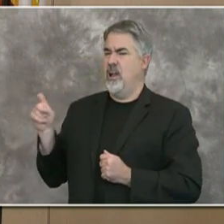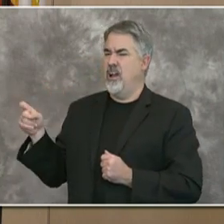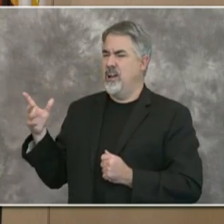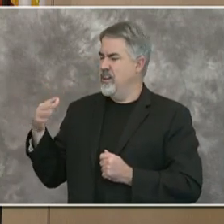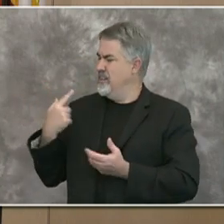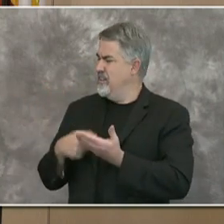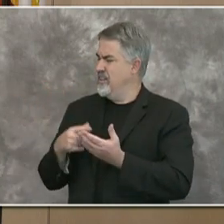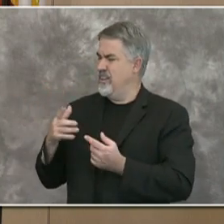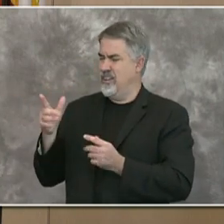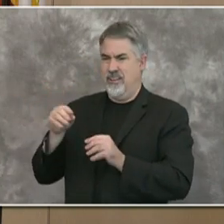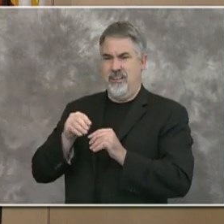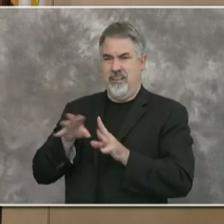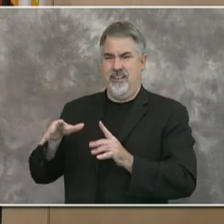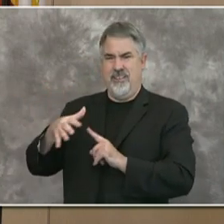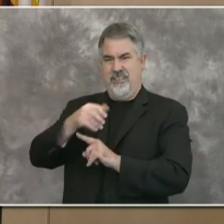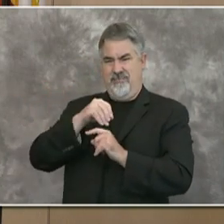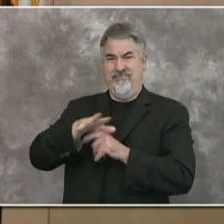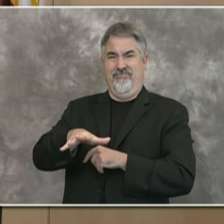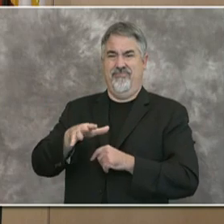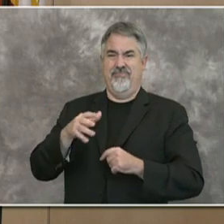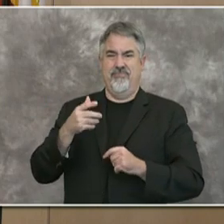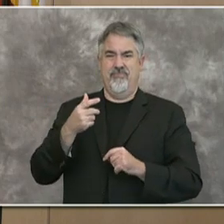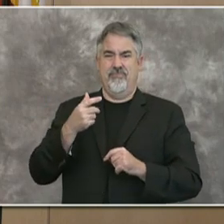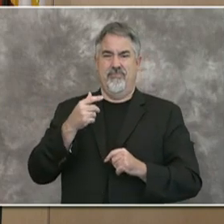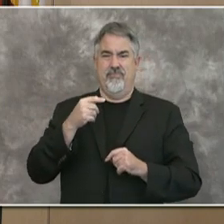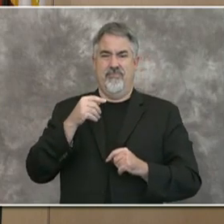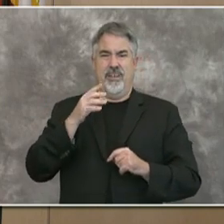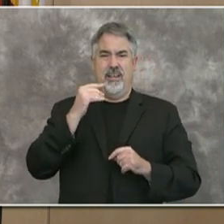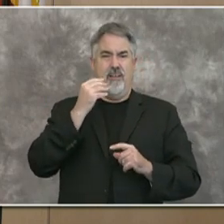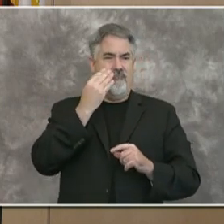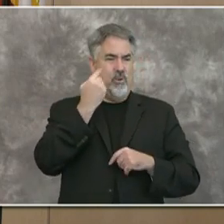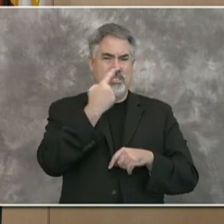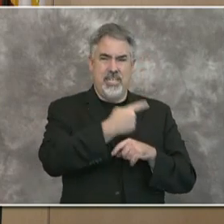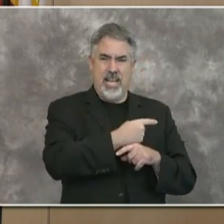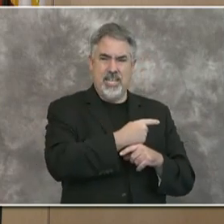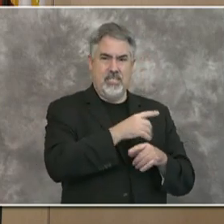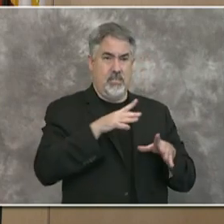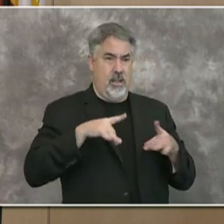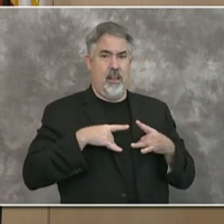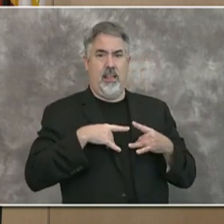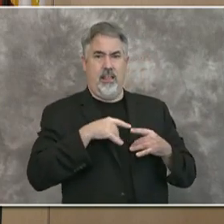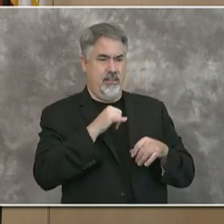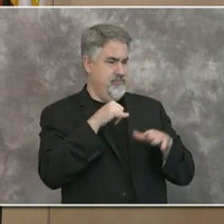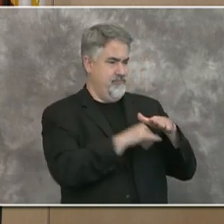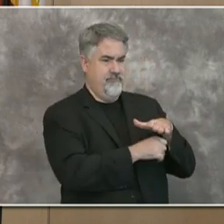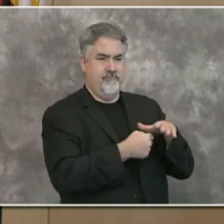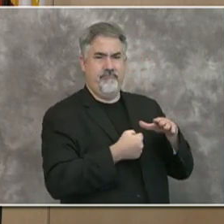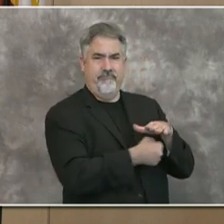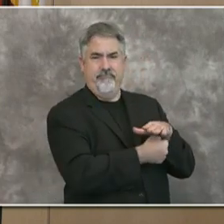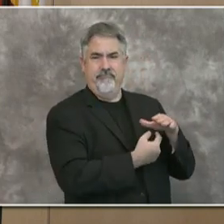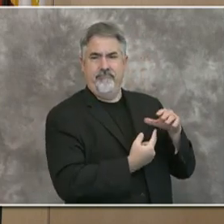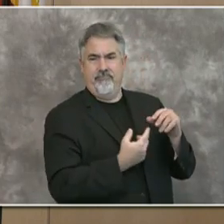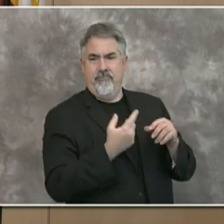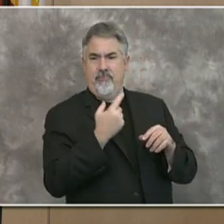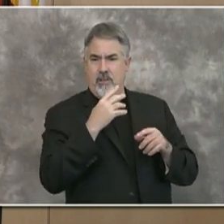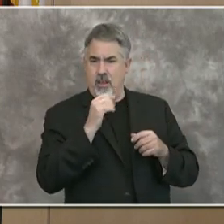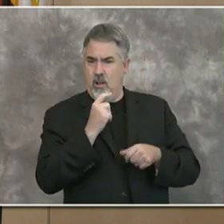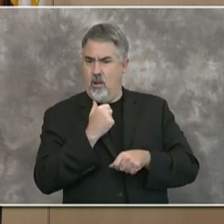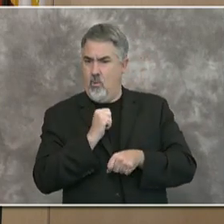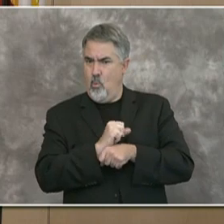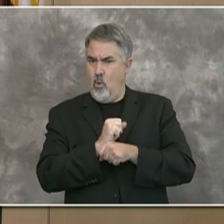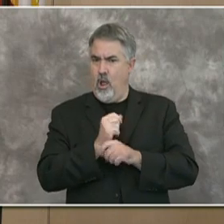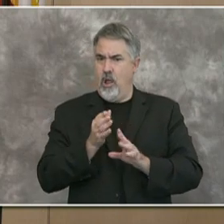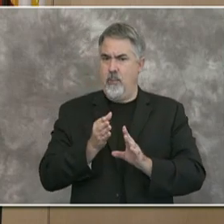sent home for 14 days because of that contact, can they return to work before the 14 days is up if they themselves